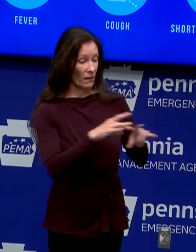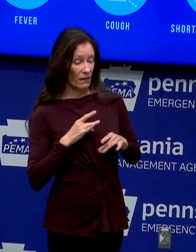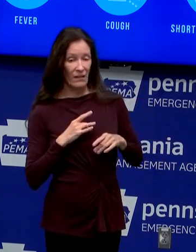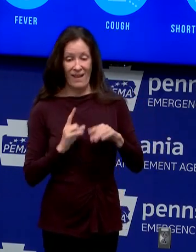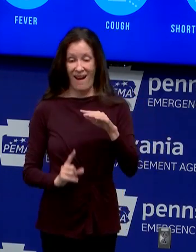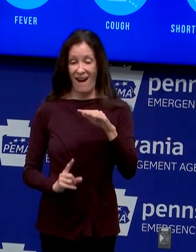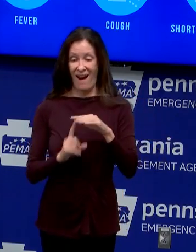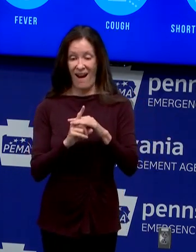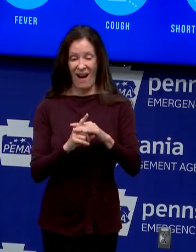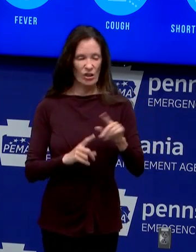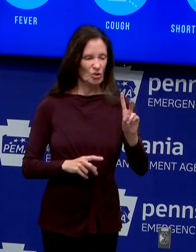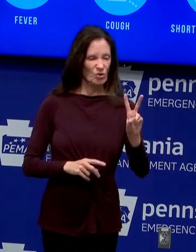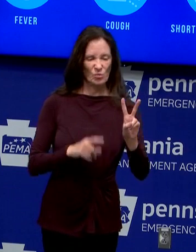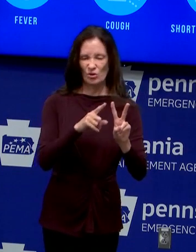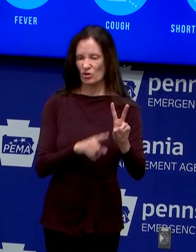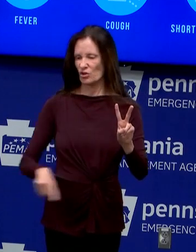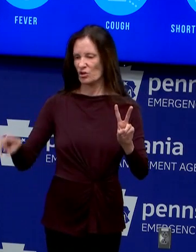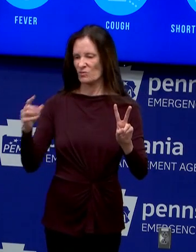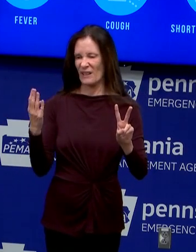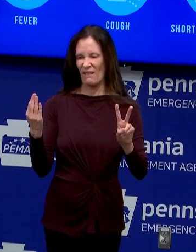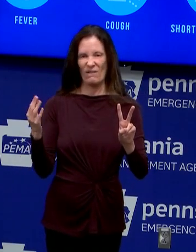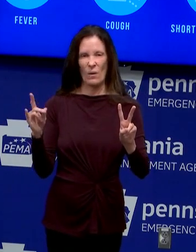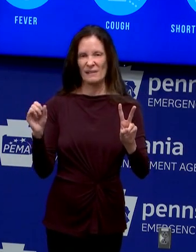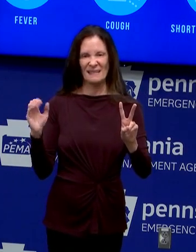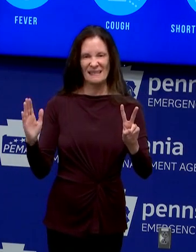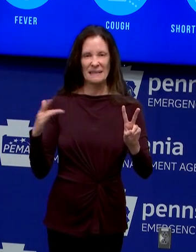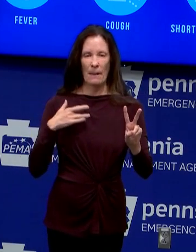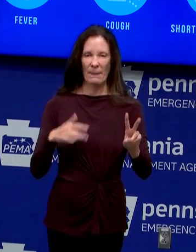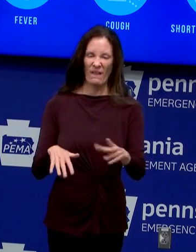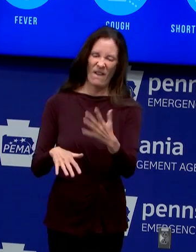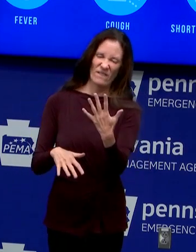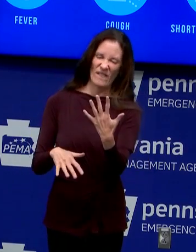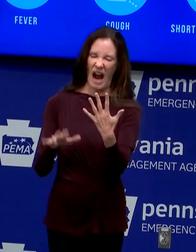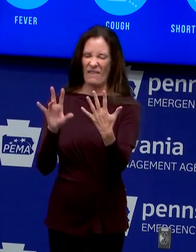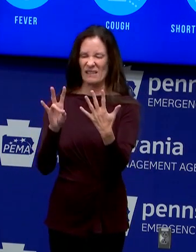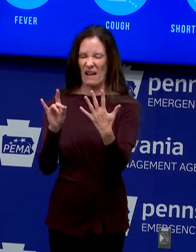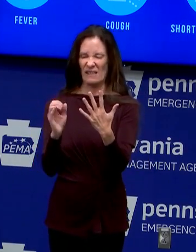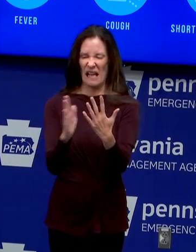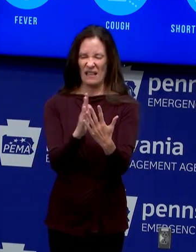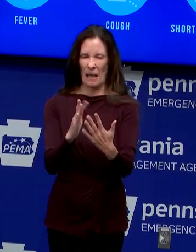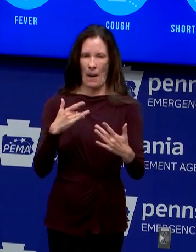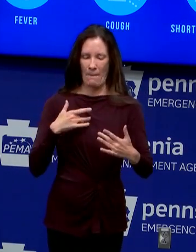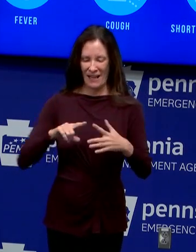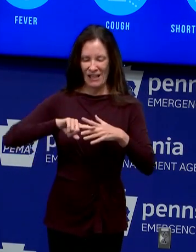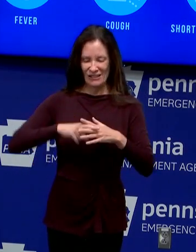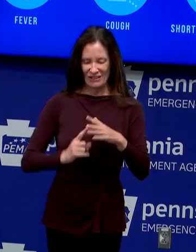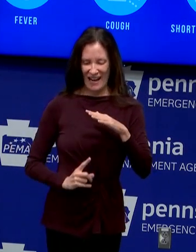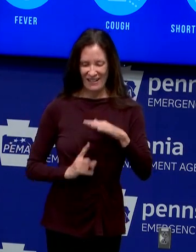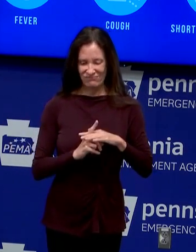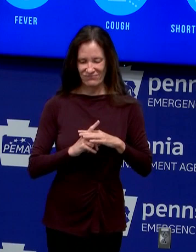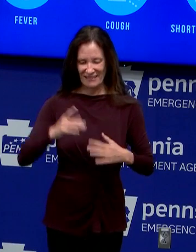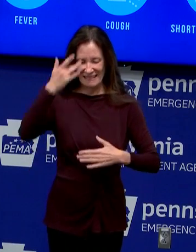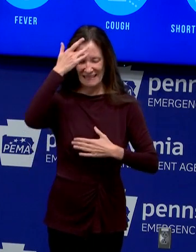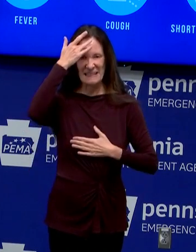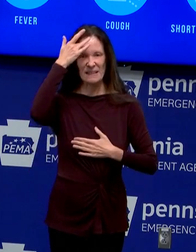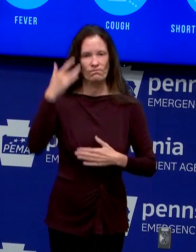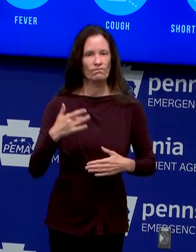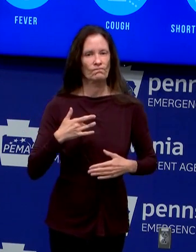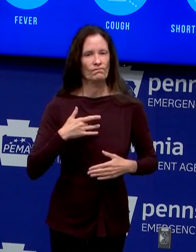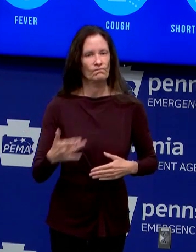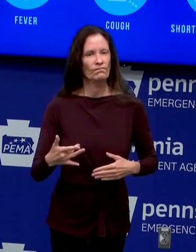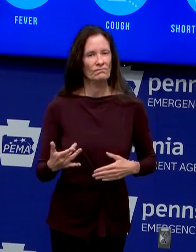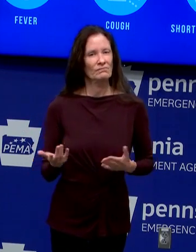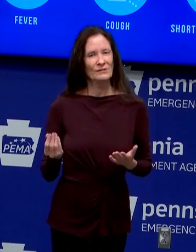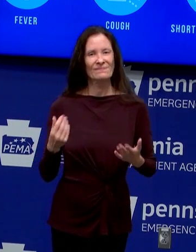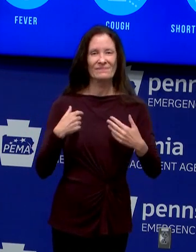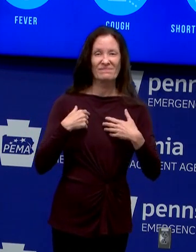to know, usually it would be at least 5 to 7 days if there's start to be increase of cases, and then possibly